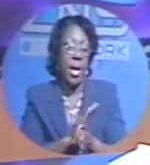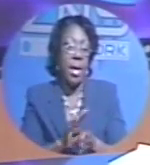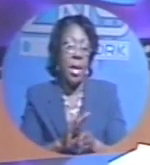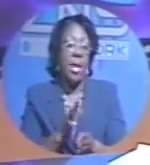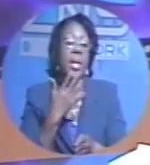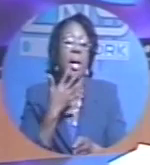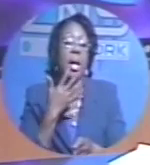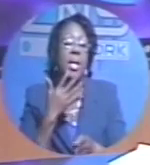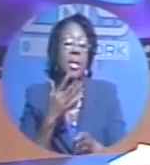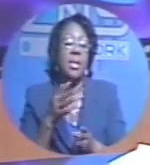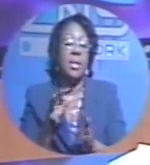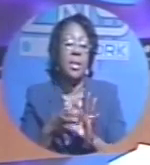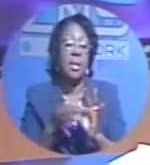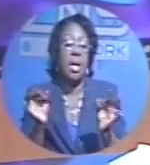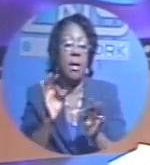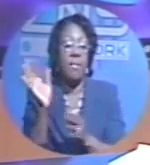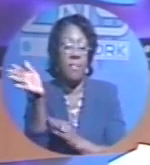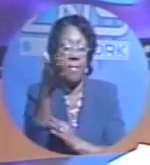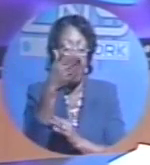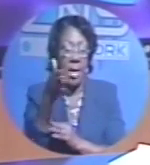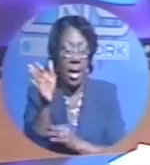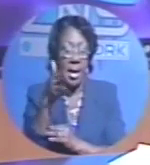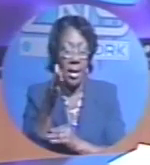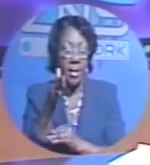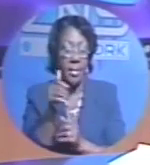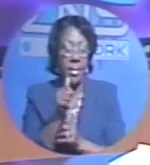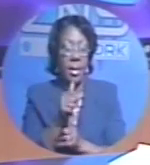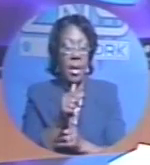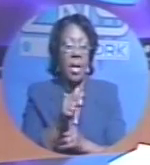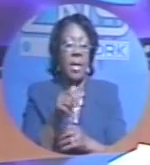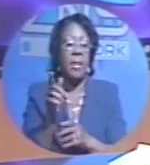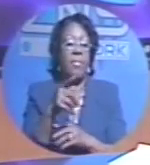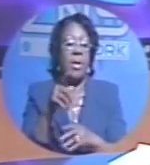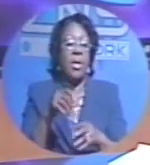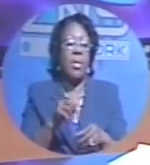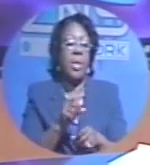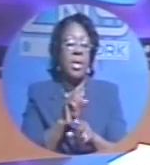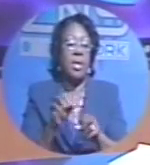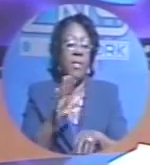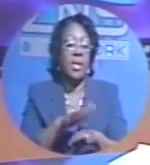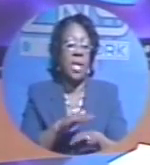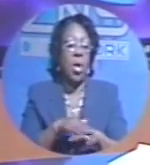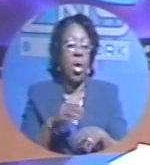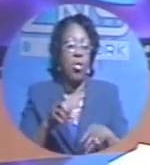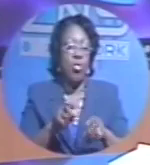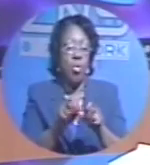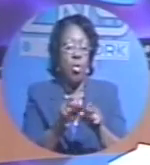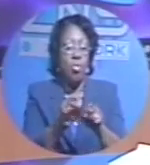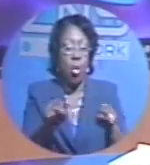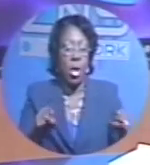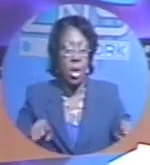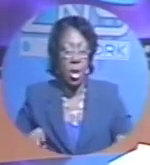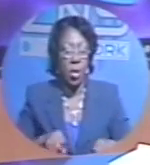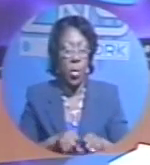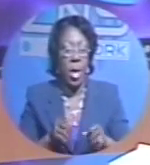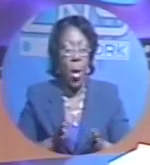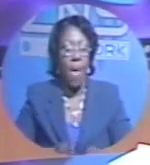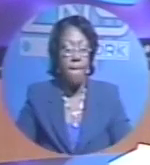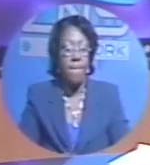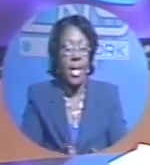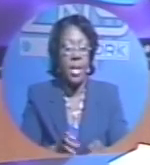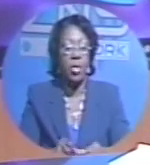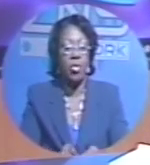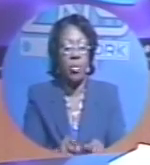black. National Pride Day activities will be held in Rosin Square and start off with the official opening of an exhibition on the contributions